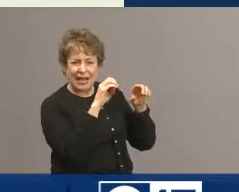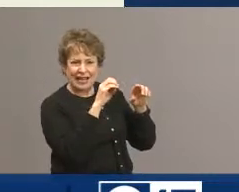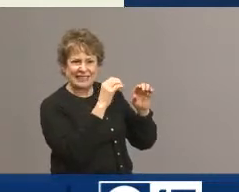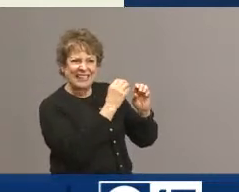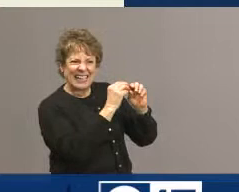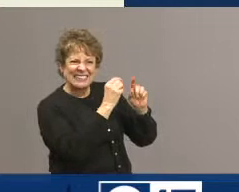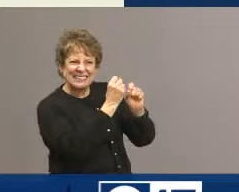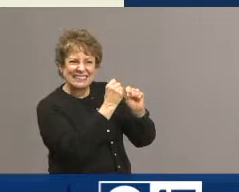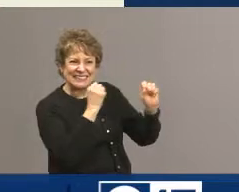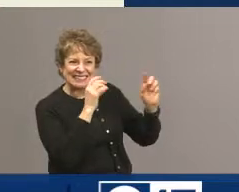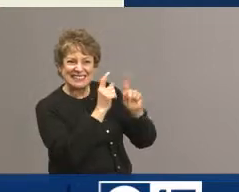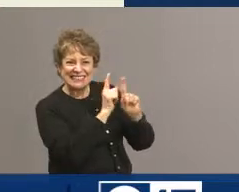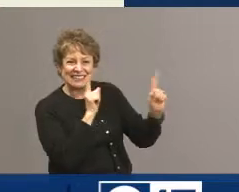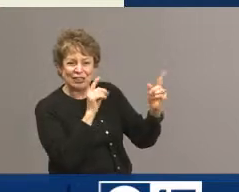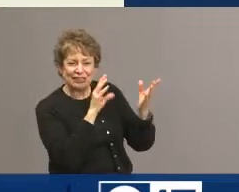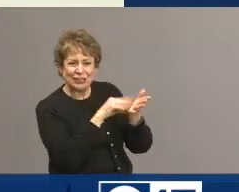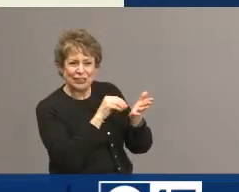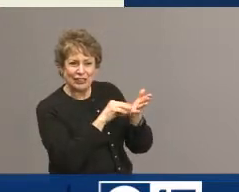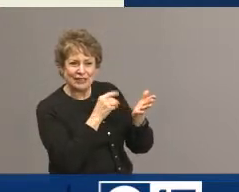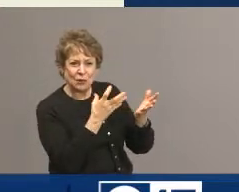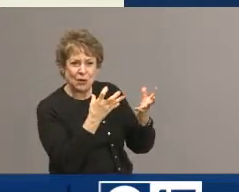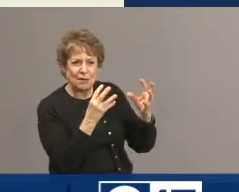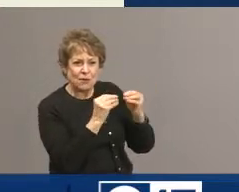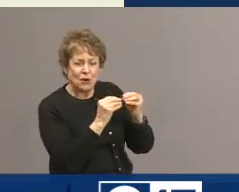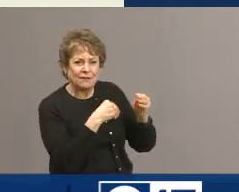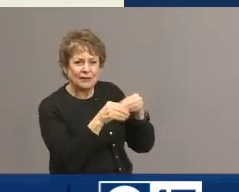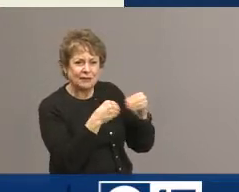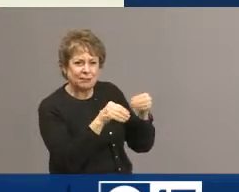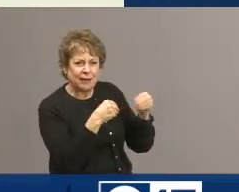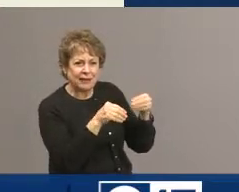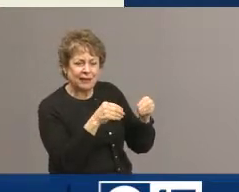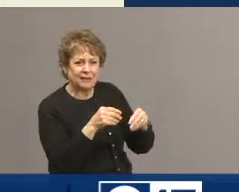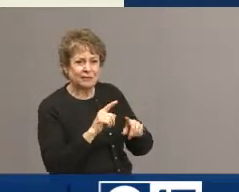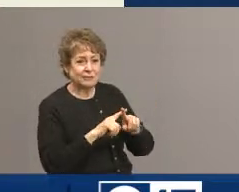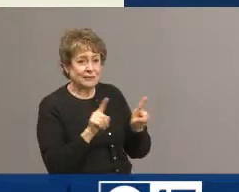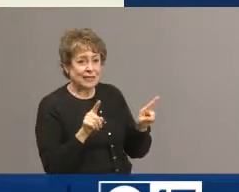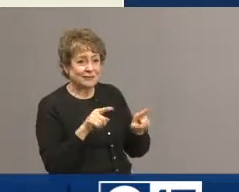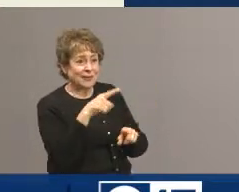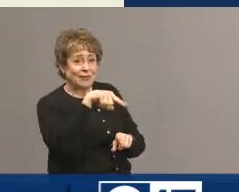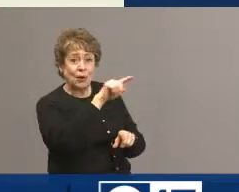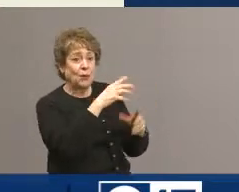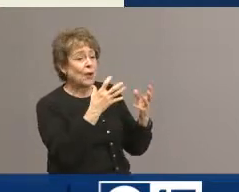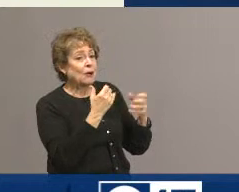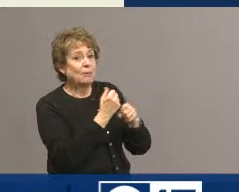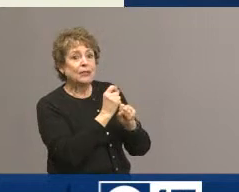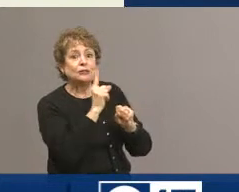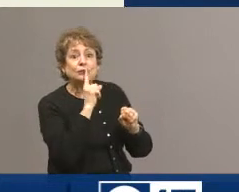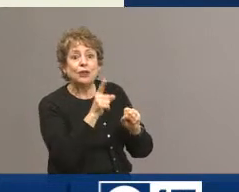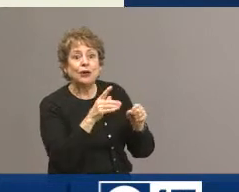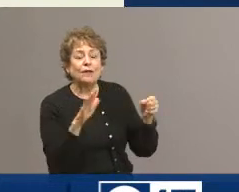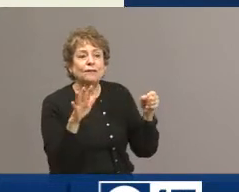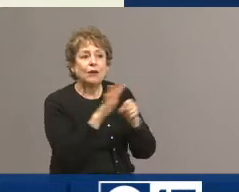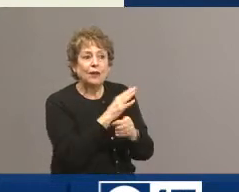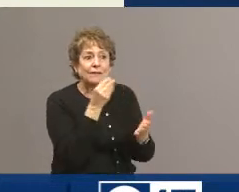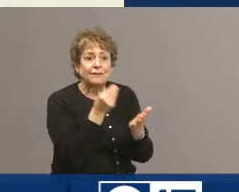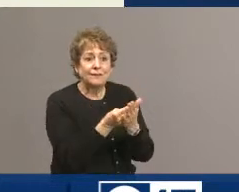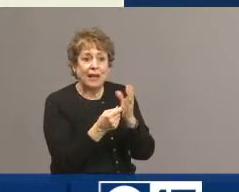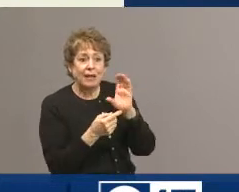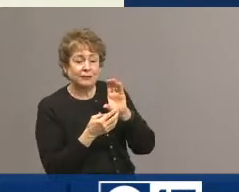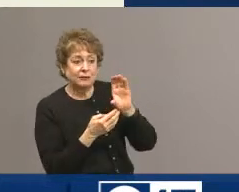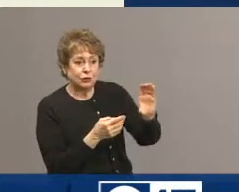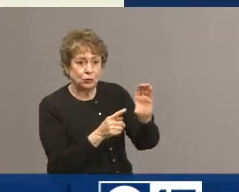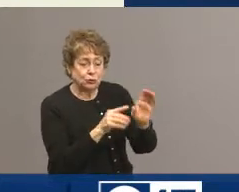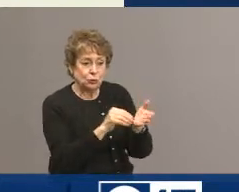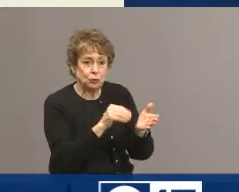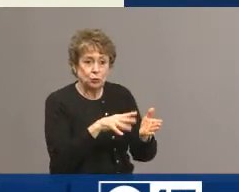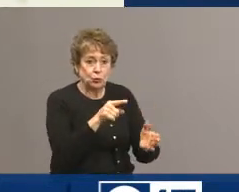ensured that they have the full funding per student, maybe without the requirement that to have 5 days of in-person learning offered at these schools. Is